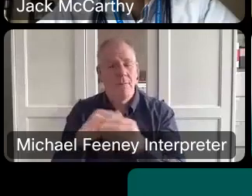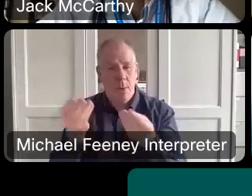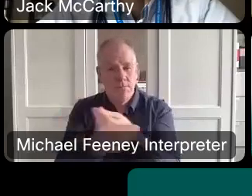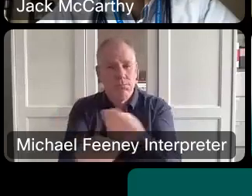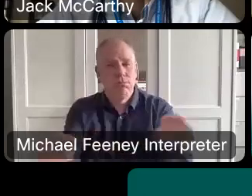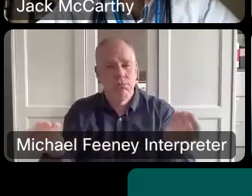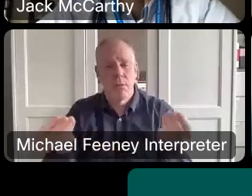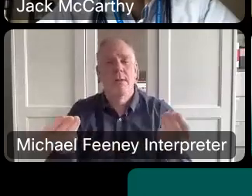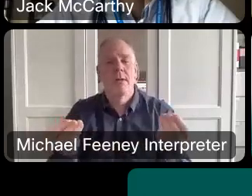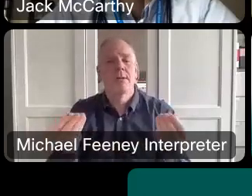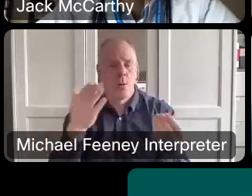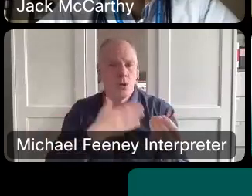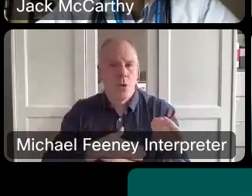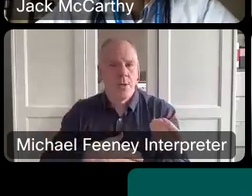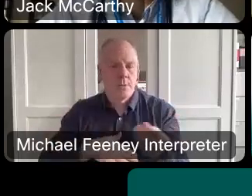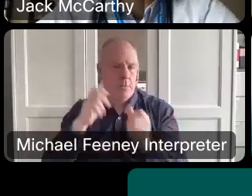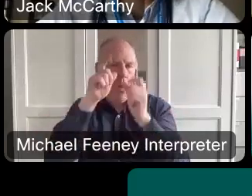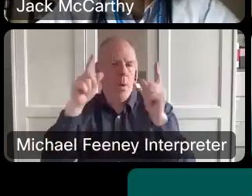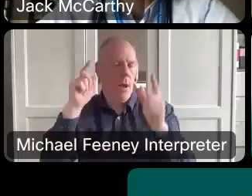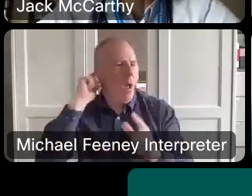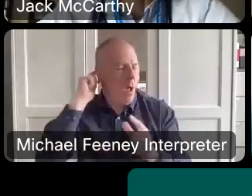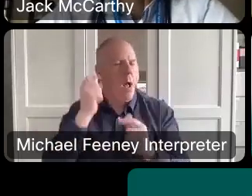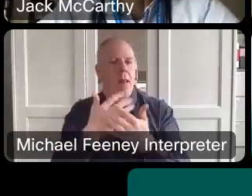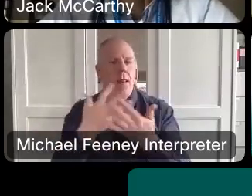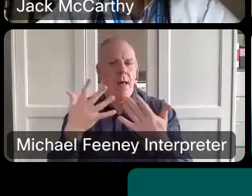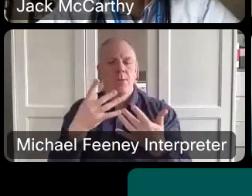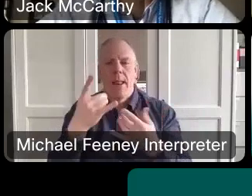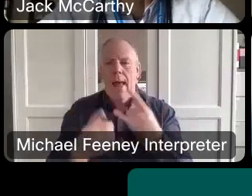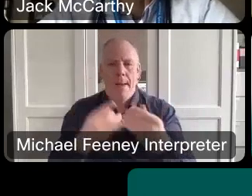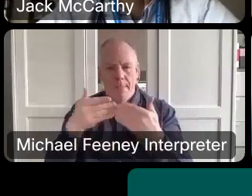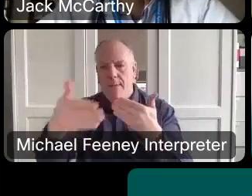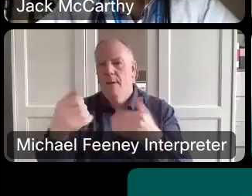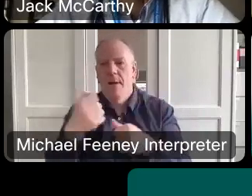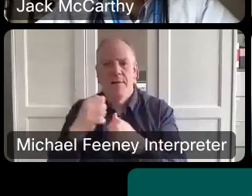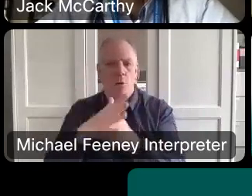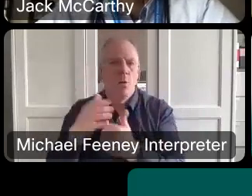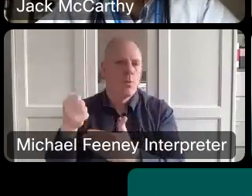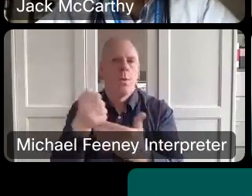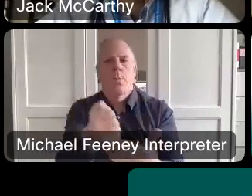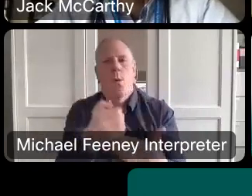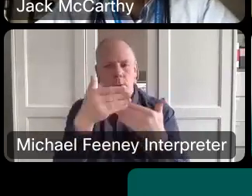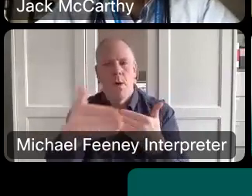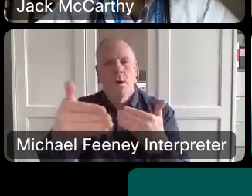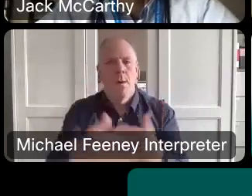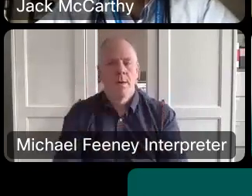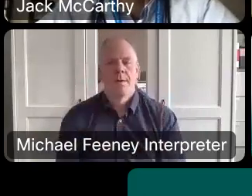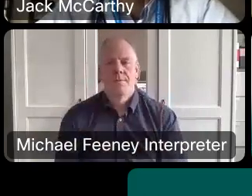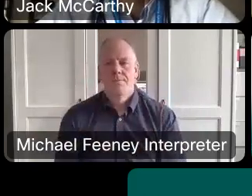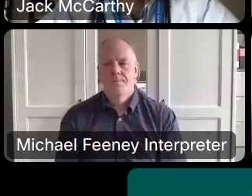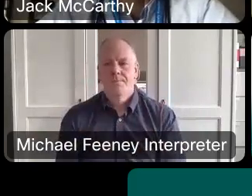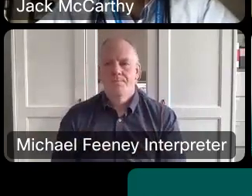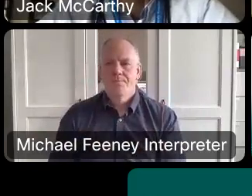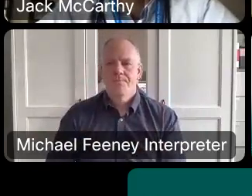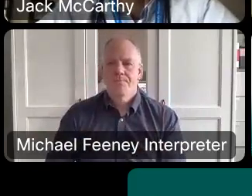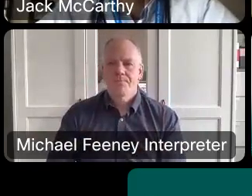I think just be reassured that there is a lot coming down your way to support you with this. Okay, thanks for that, Angela. And just